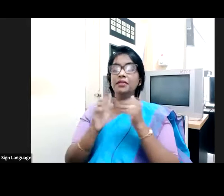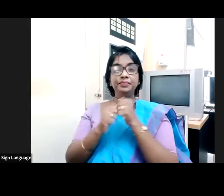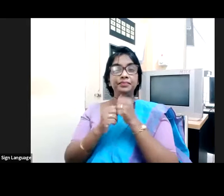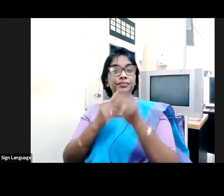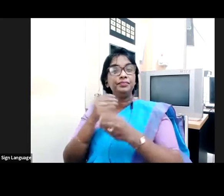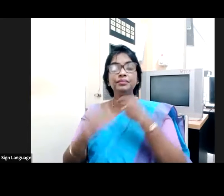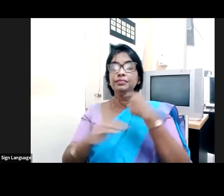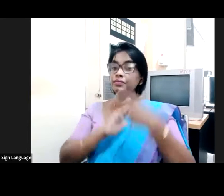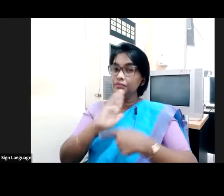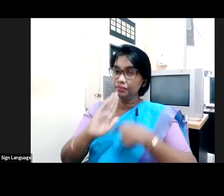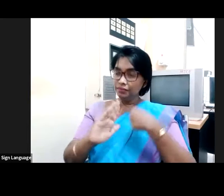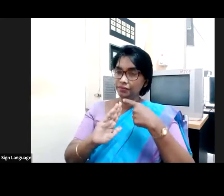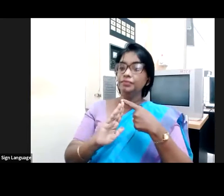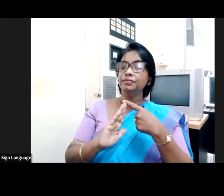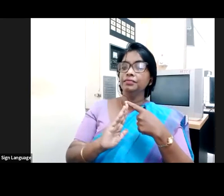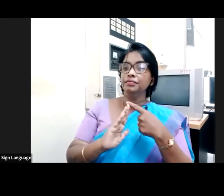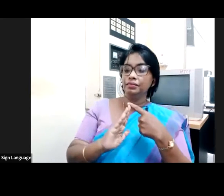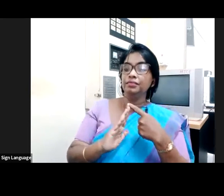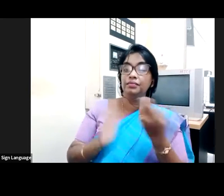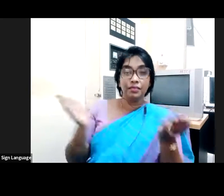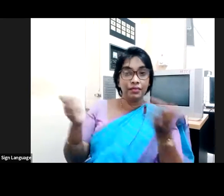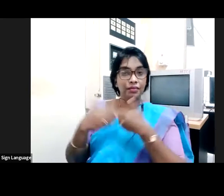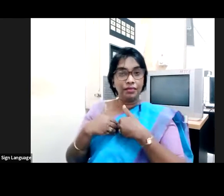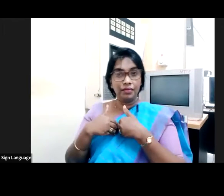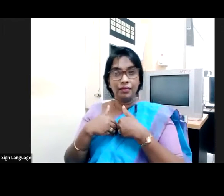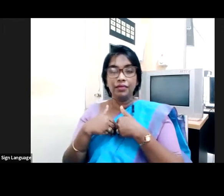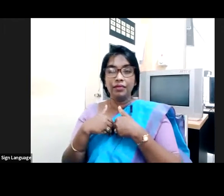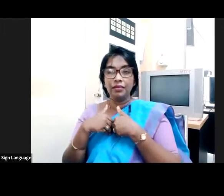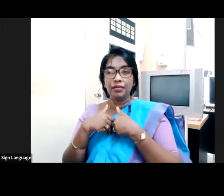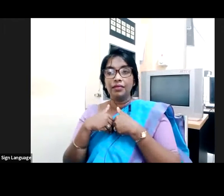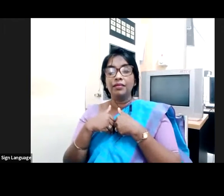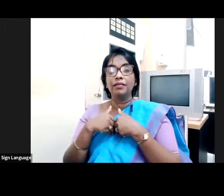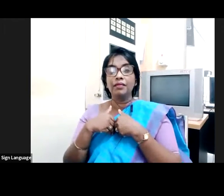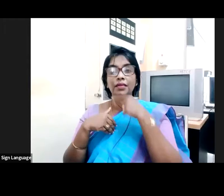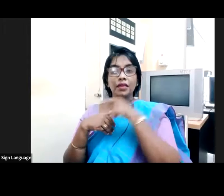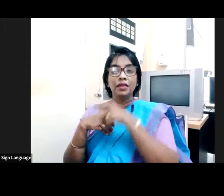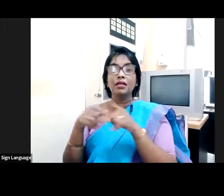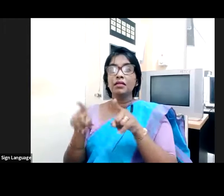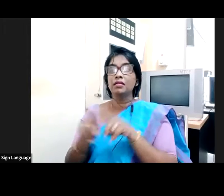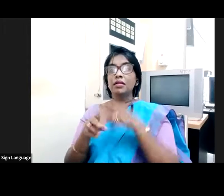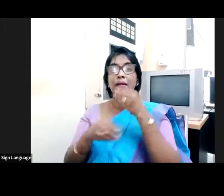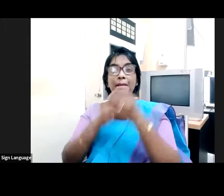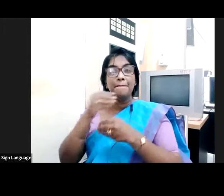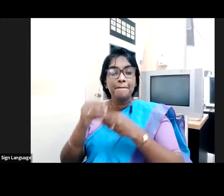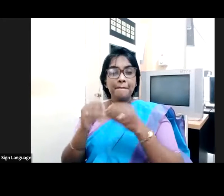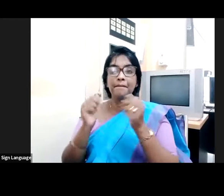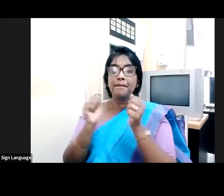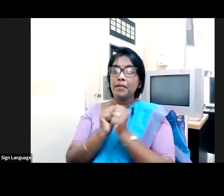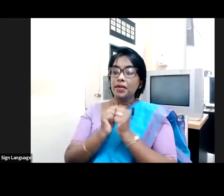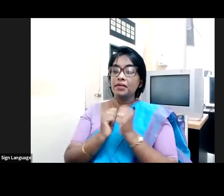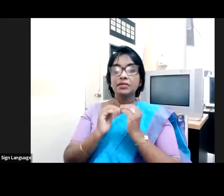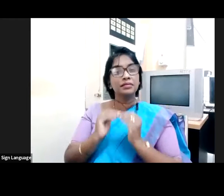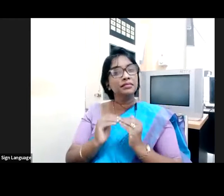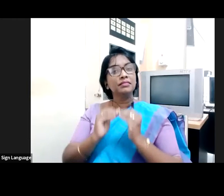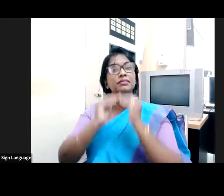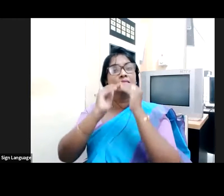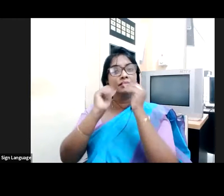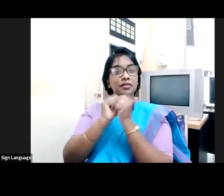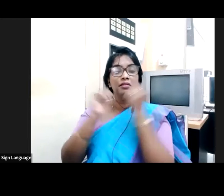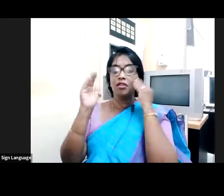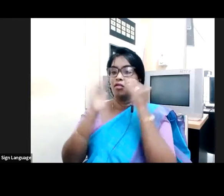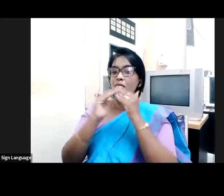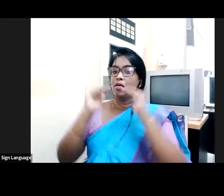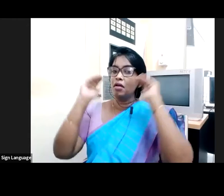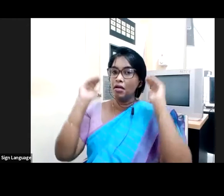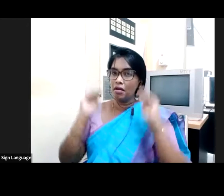have a decent manufacturing industry sector. And this has been shown through COVID, why we are